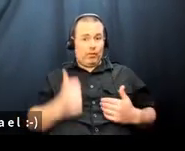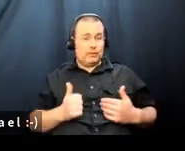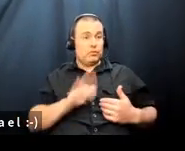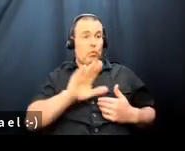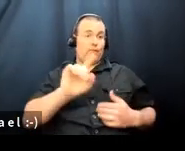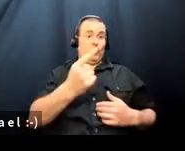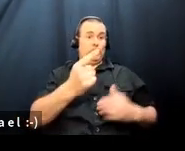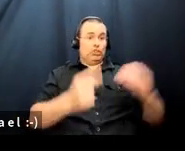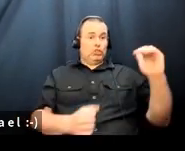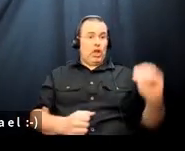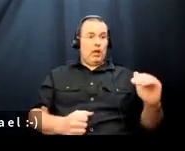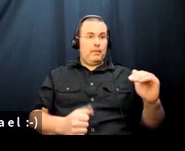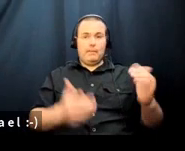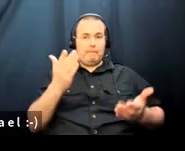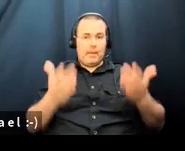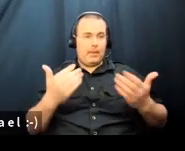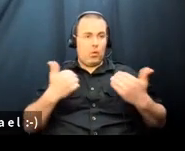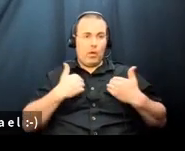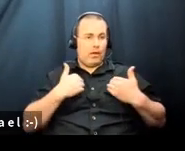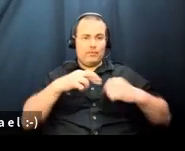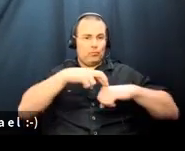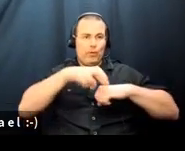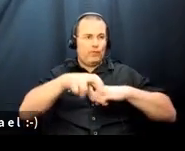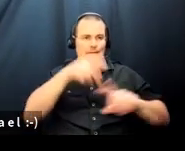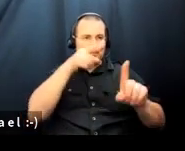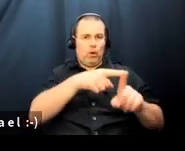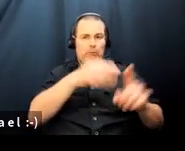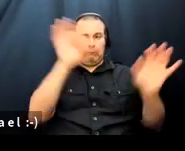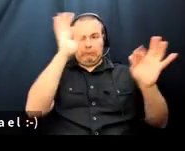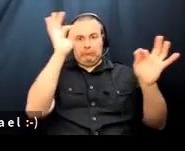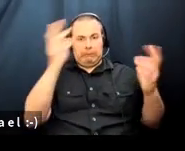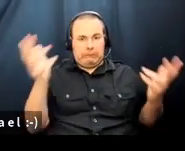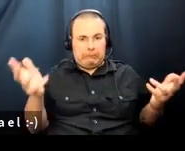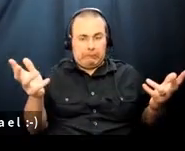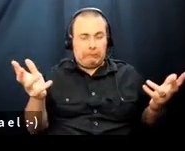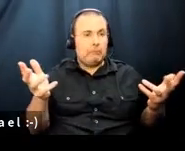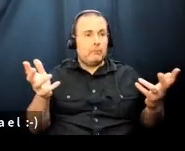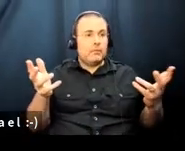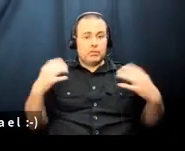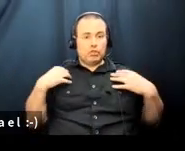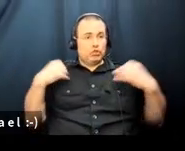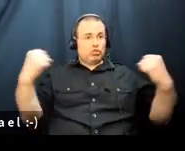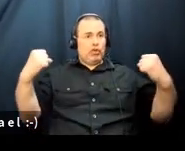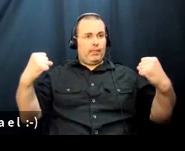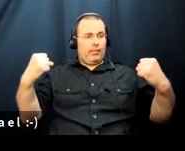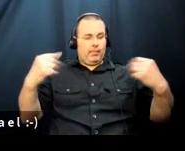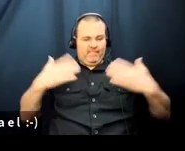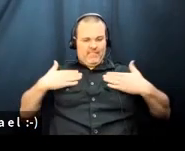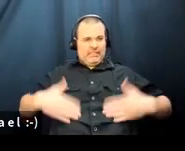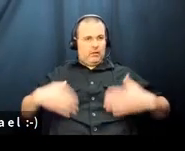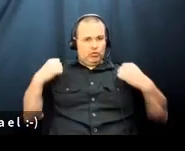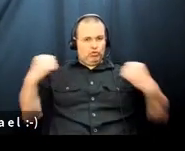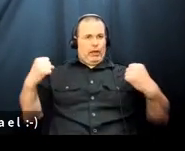have that reference point. Is your child as physically strong as other children